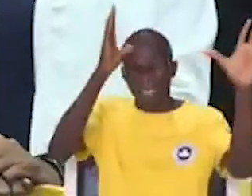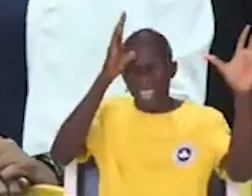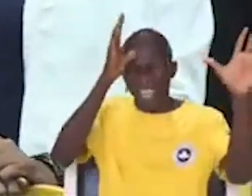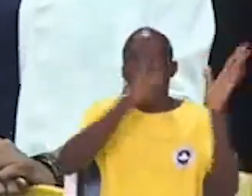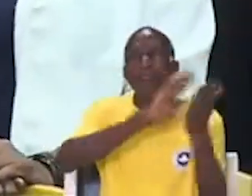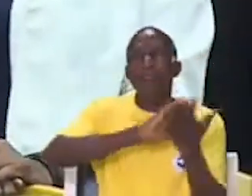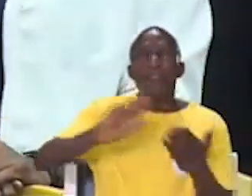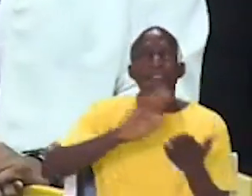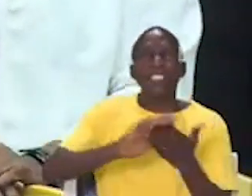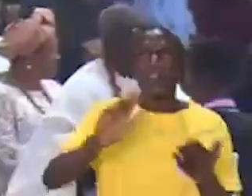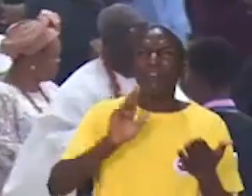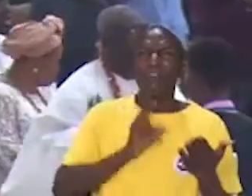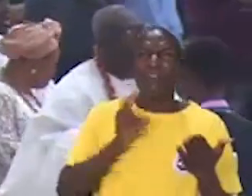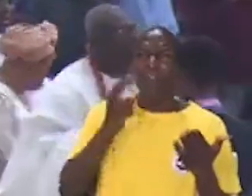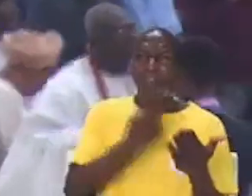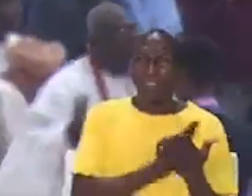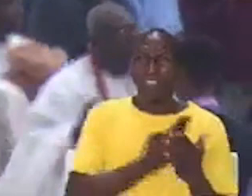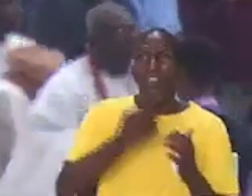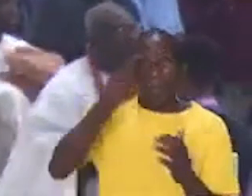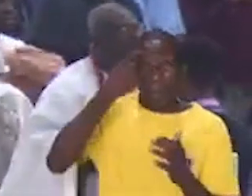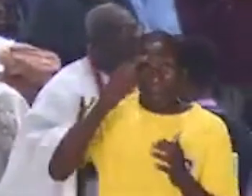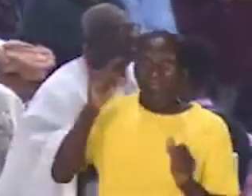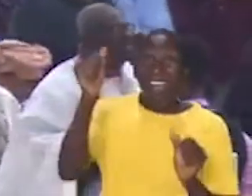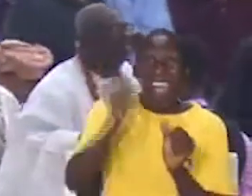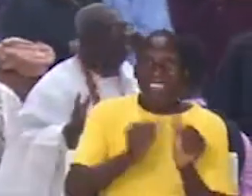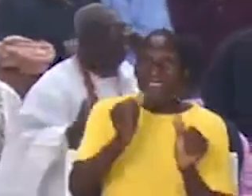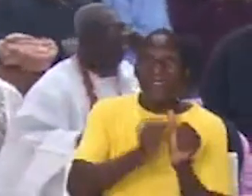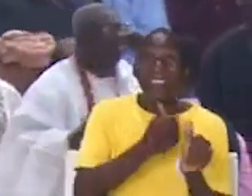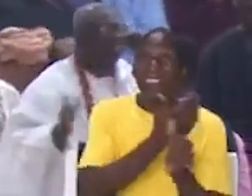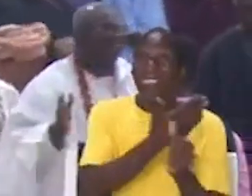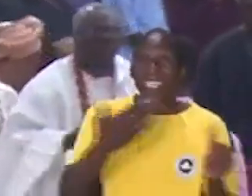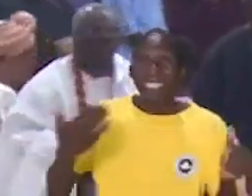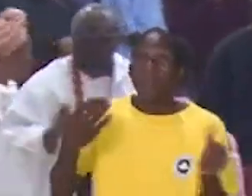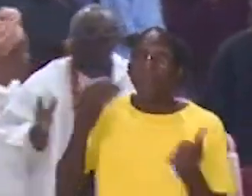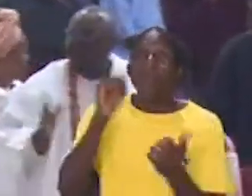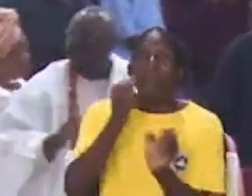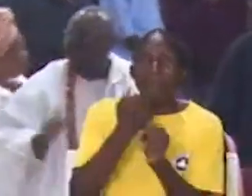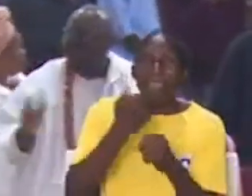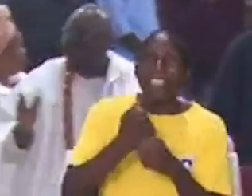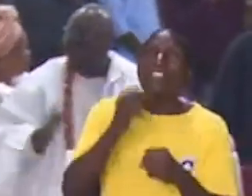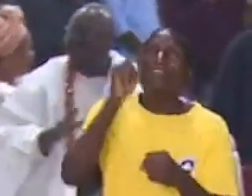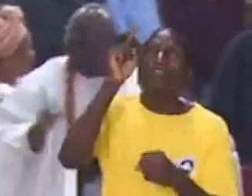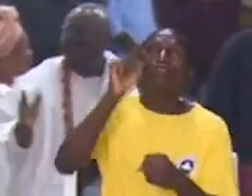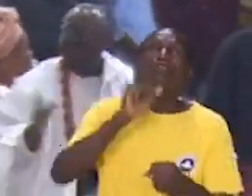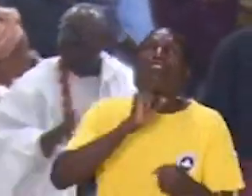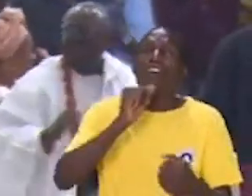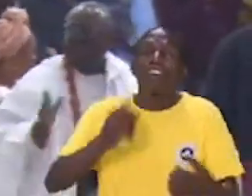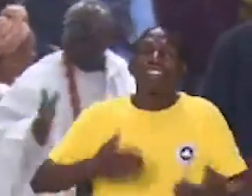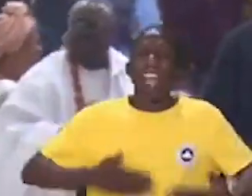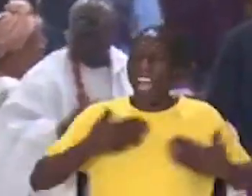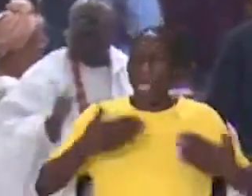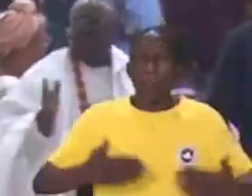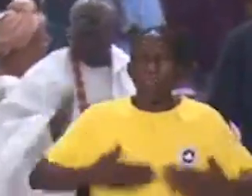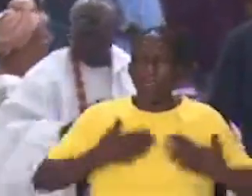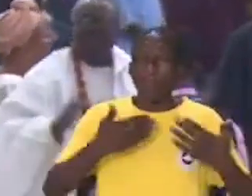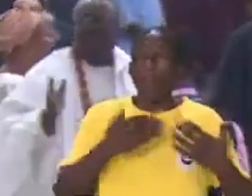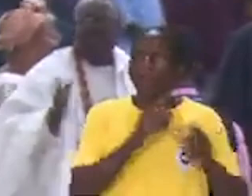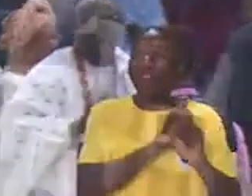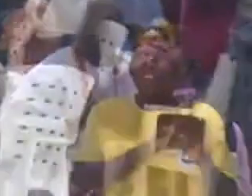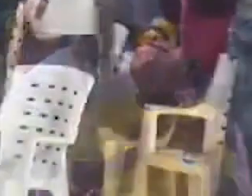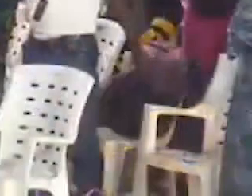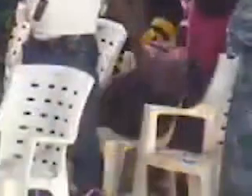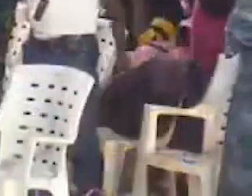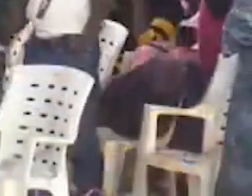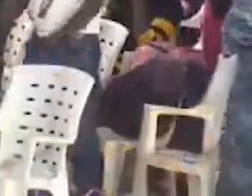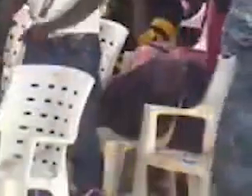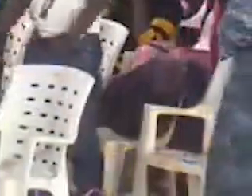us for everything that makes you unhappy. We have been worse than the worlds that you destroyed before.